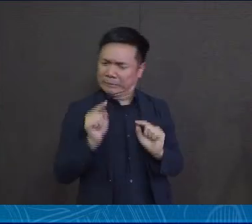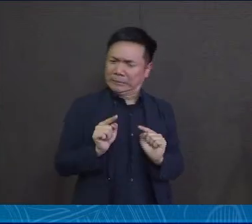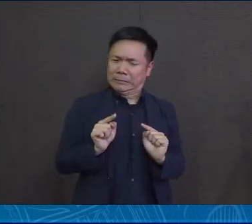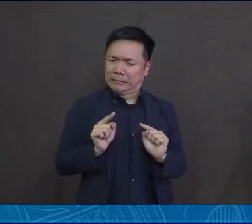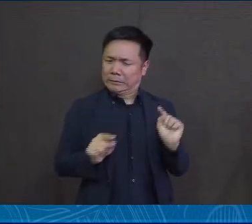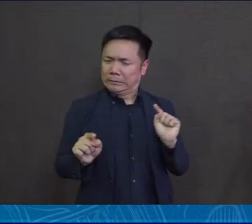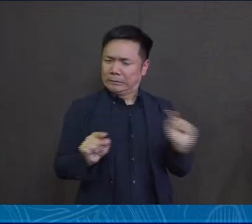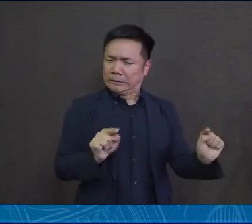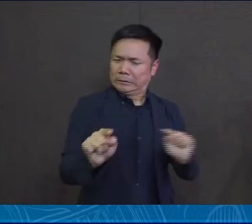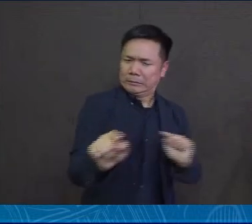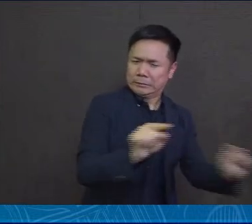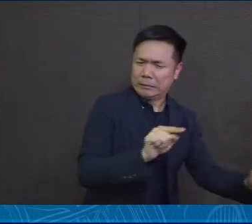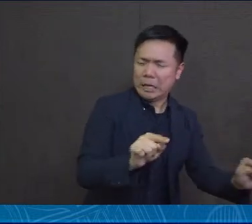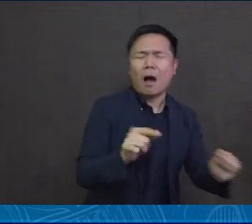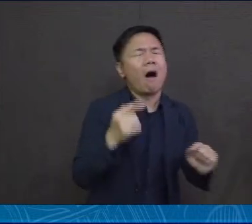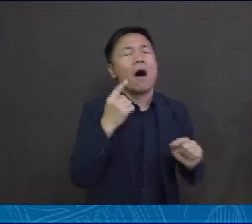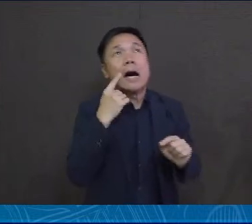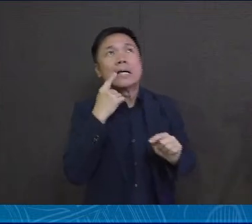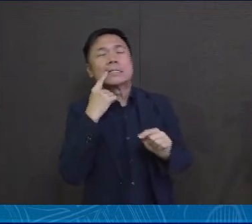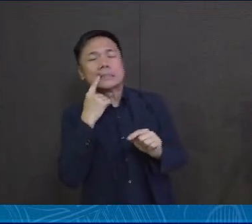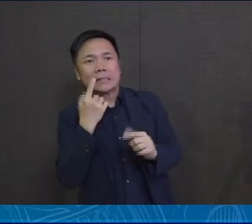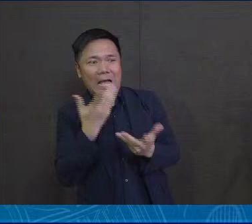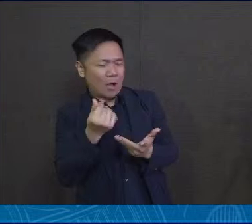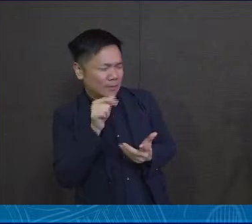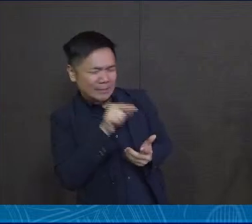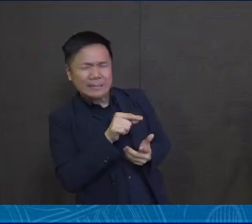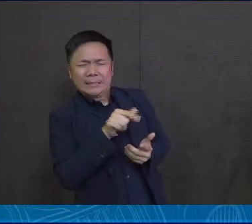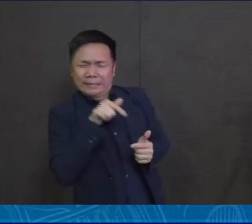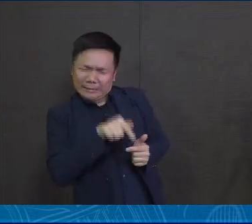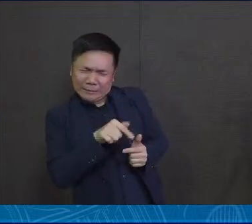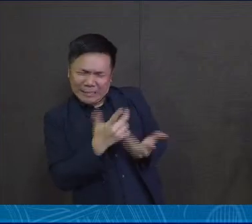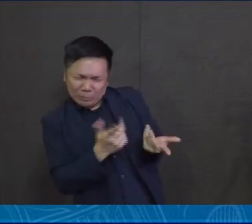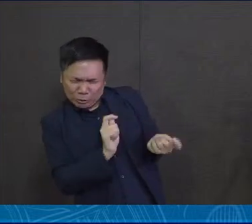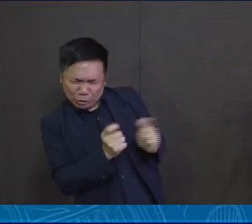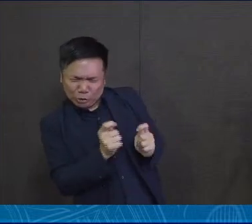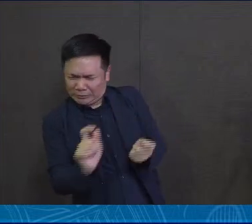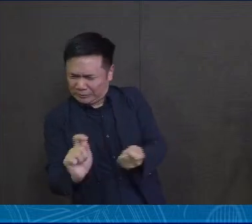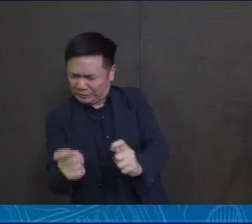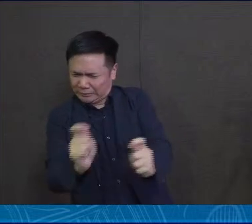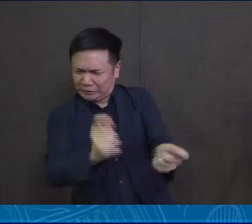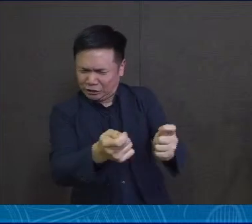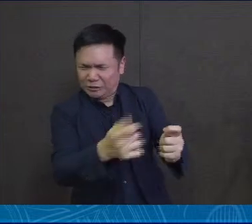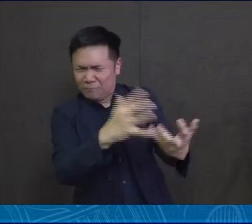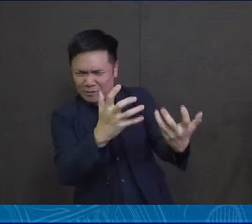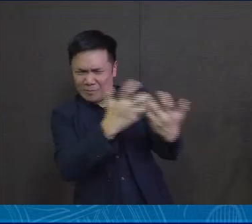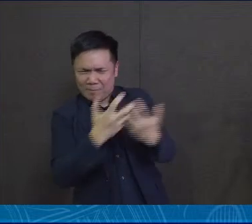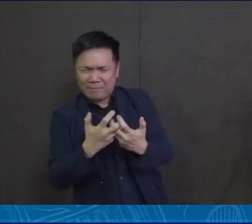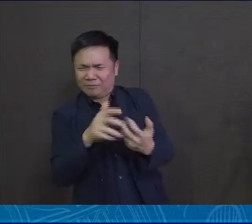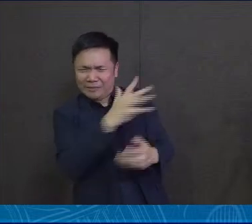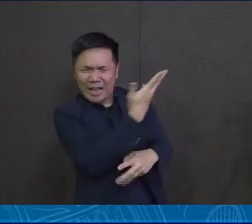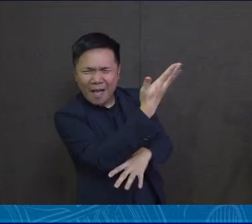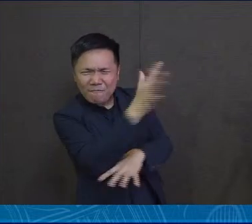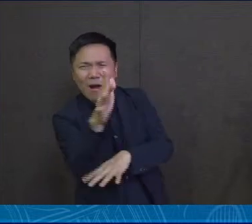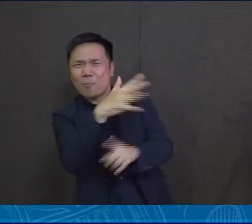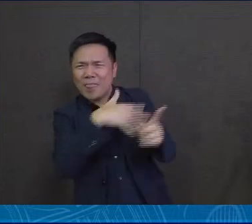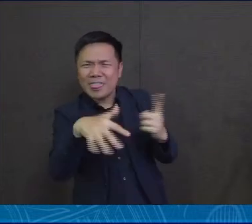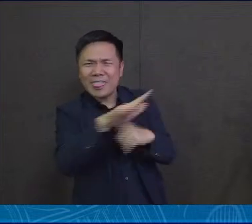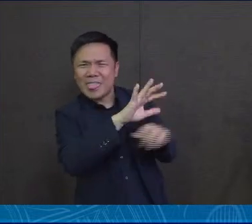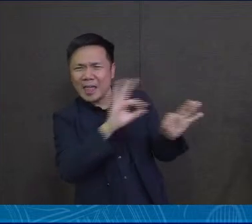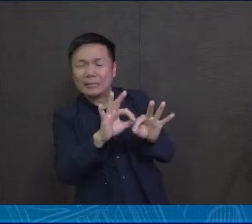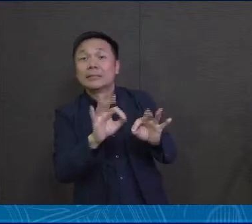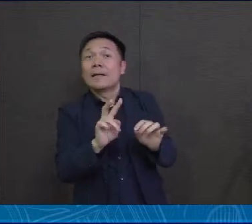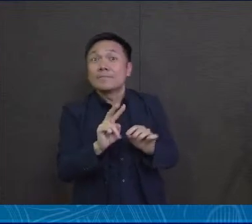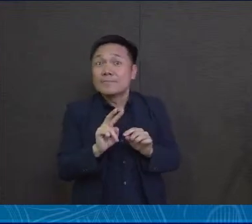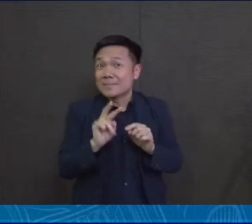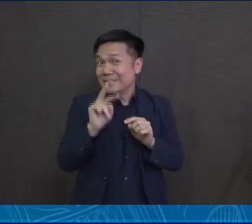and to prioritize investment in natural, green, and gray infrastructure. And then we go down to the neighborhood scale and